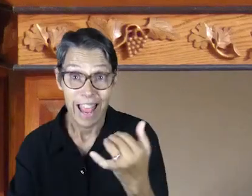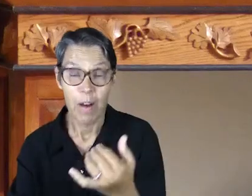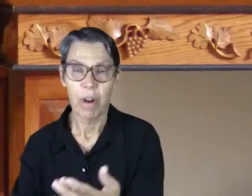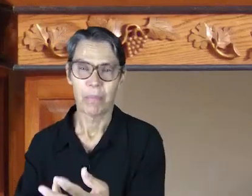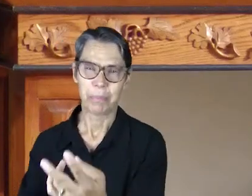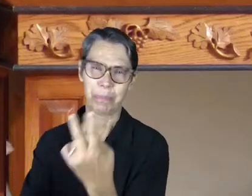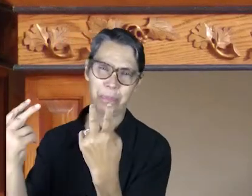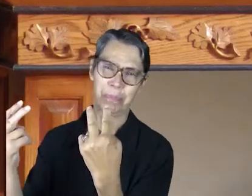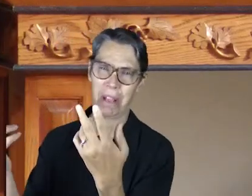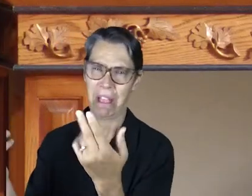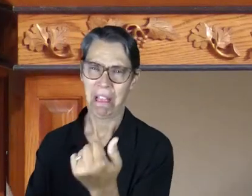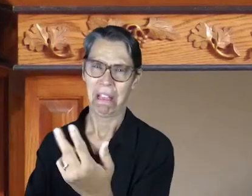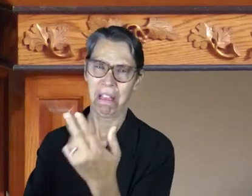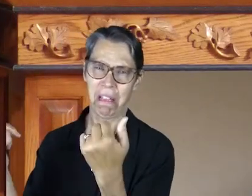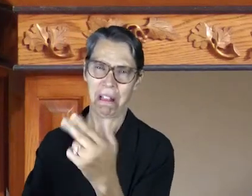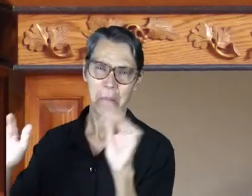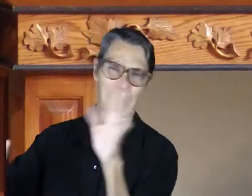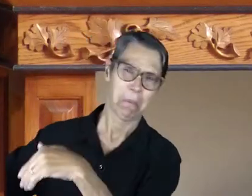And